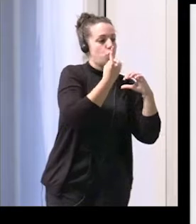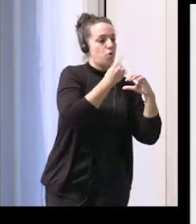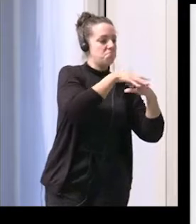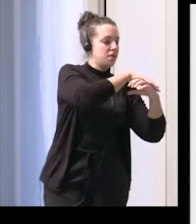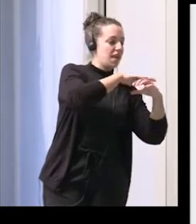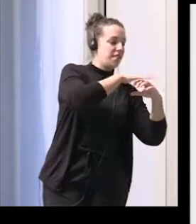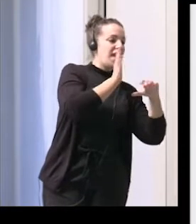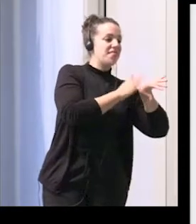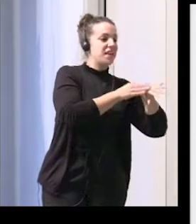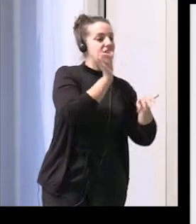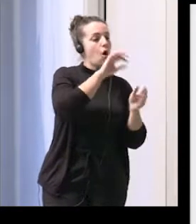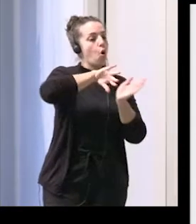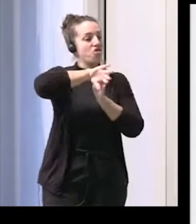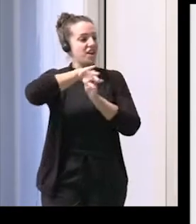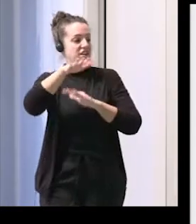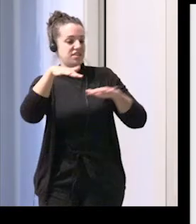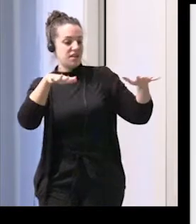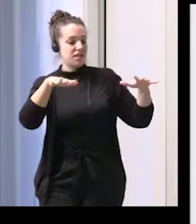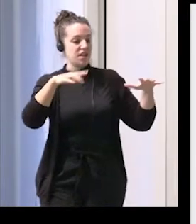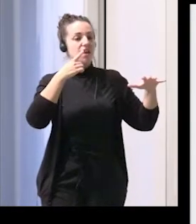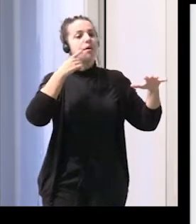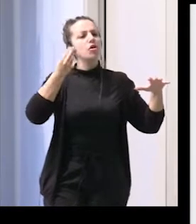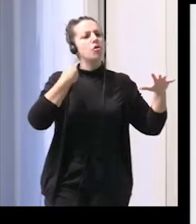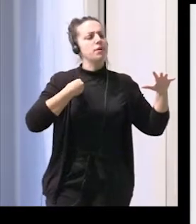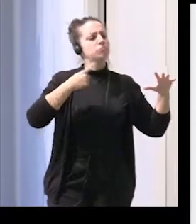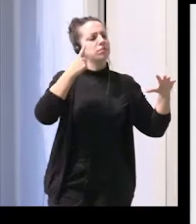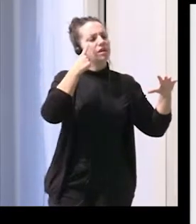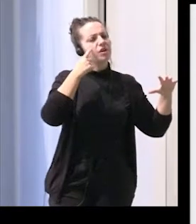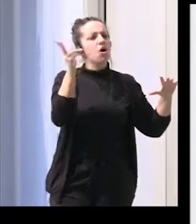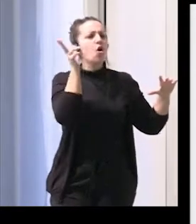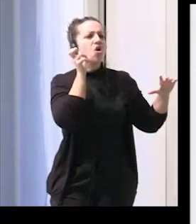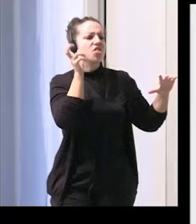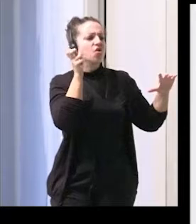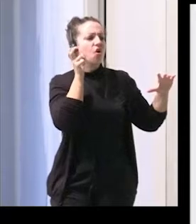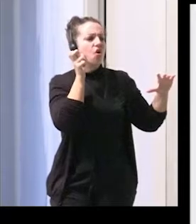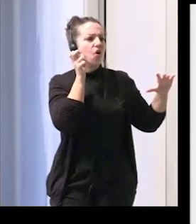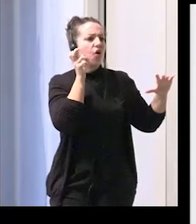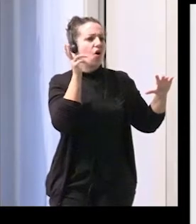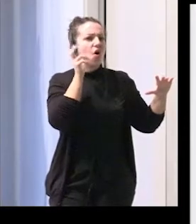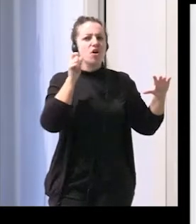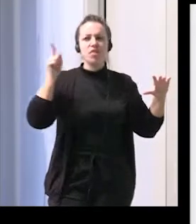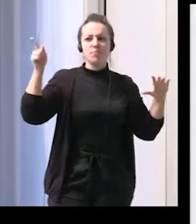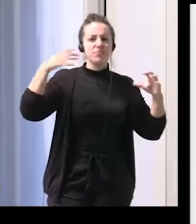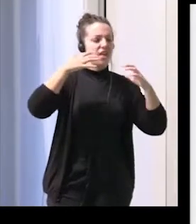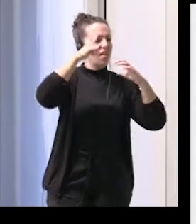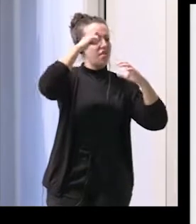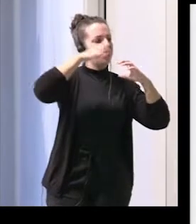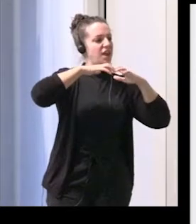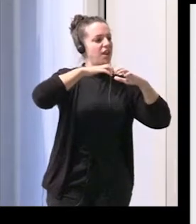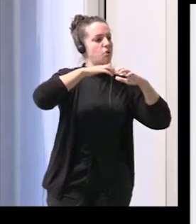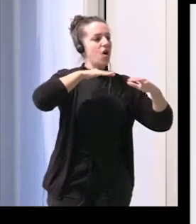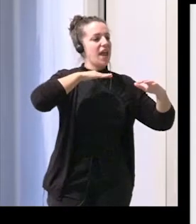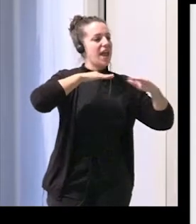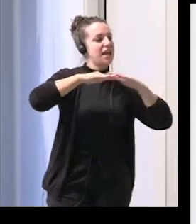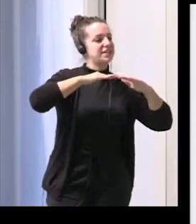wait a minute, which ear is stimulating this brain more, the left ear or the right ear?